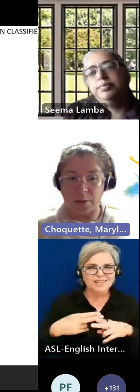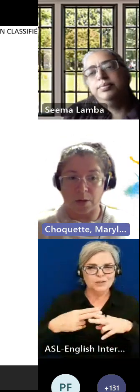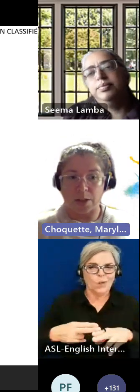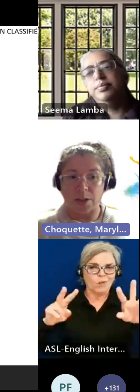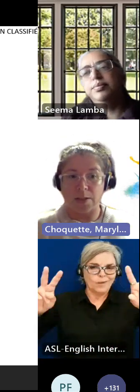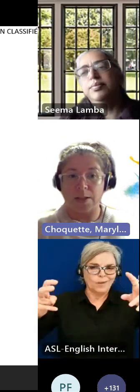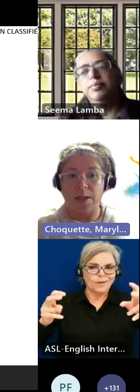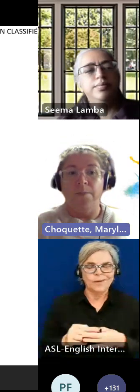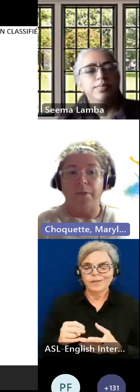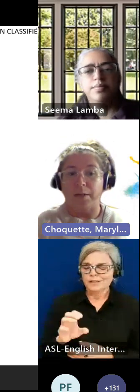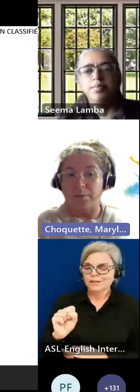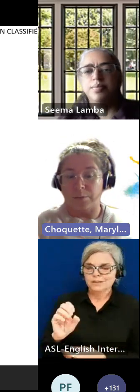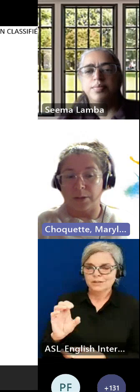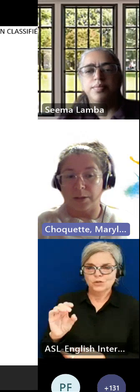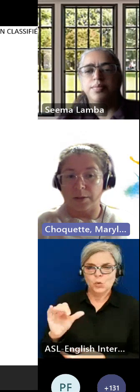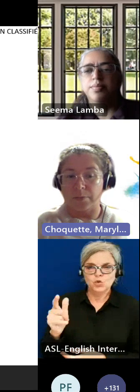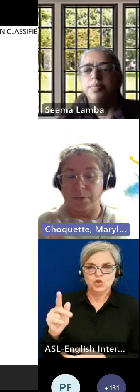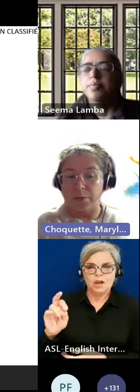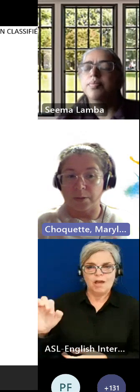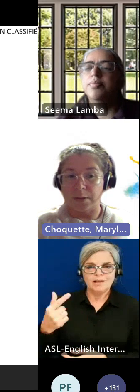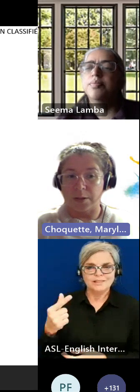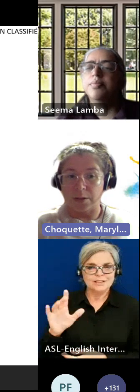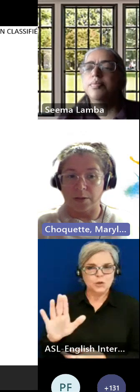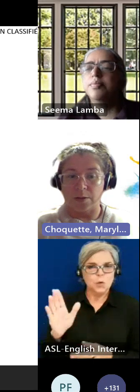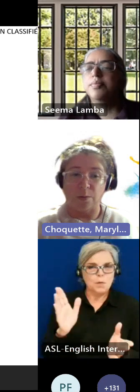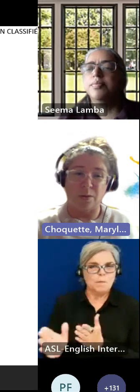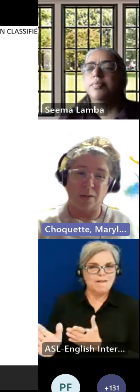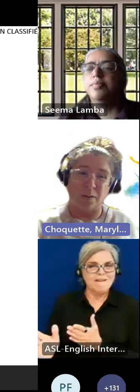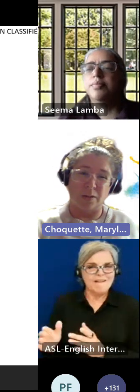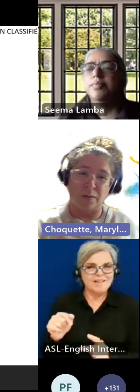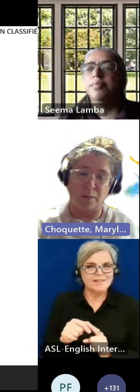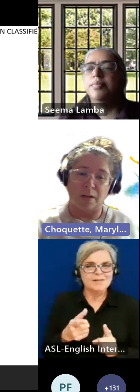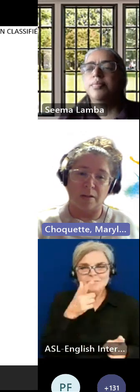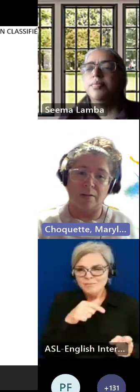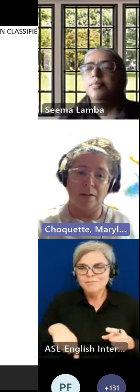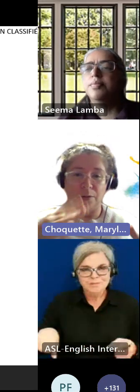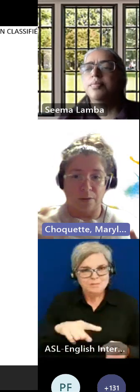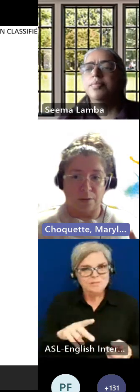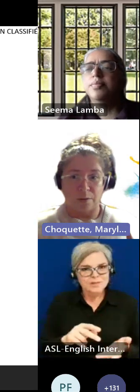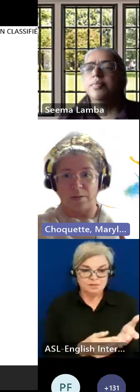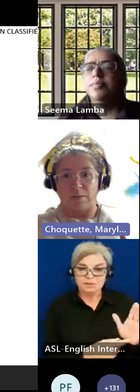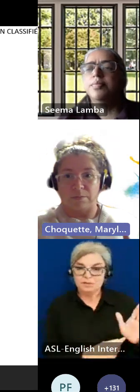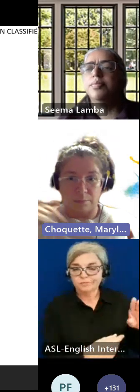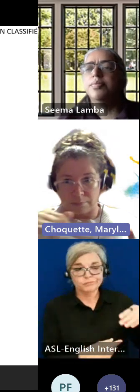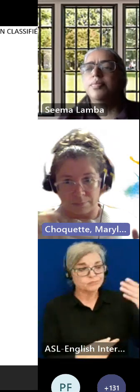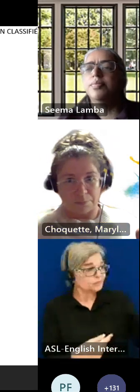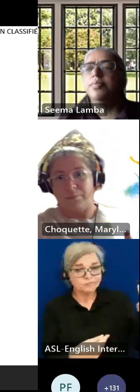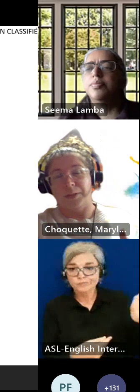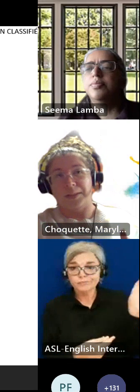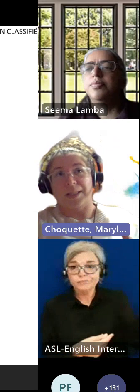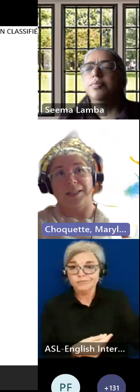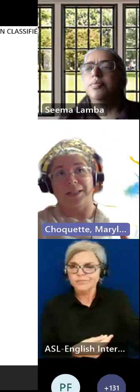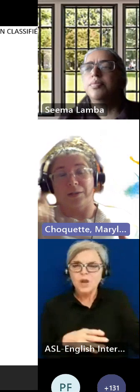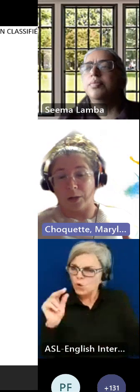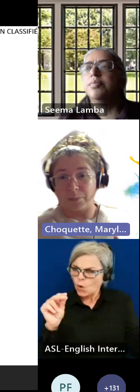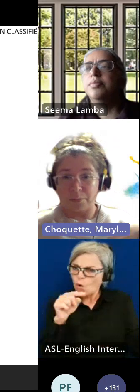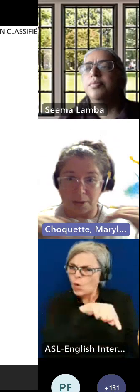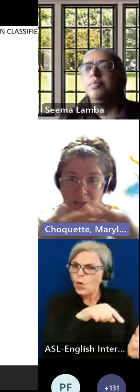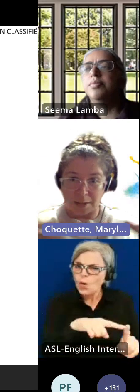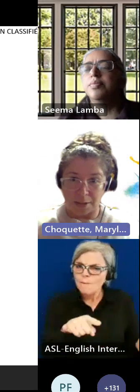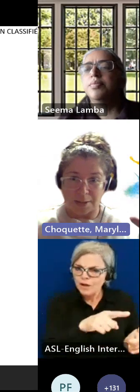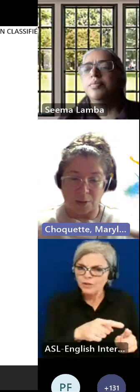ask direct questions, and really those presentations. So usually when you do a plan, you should be standing